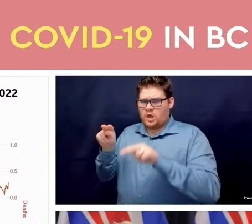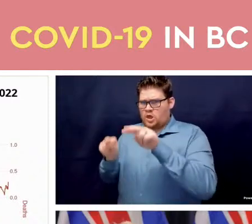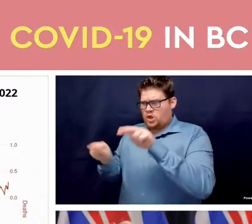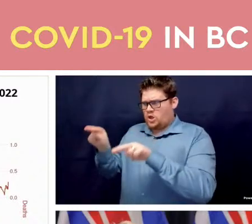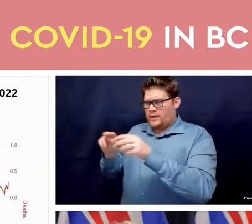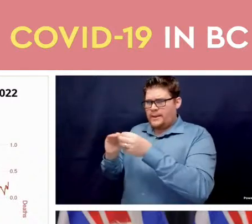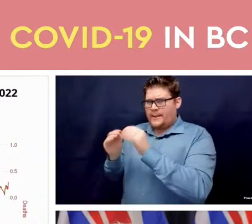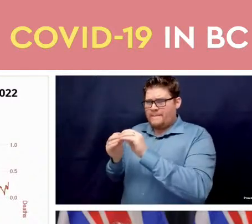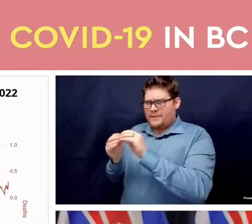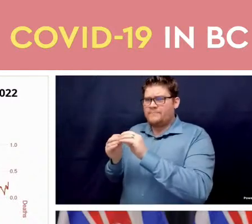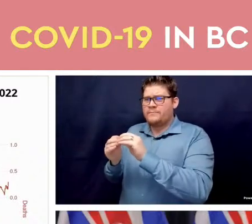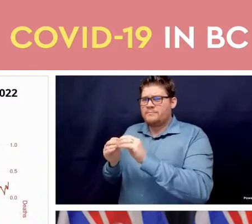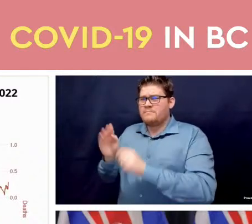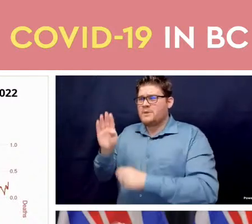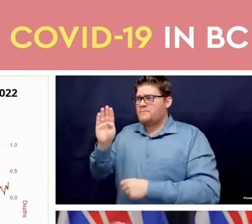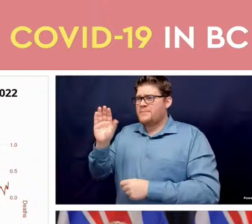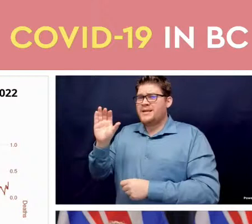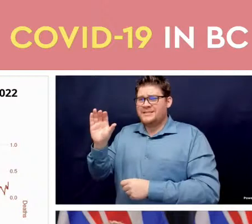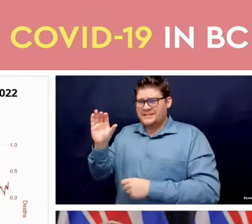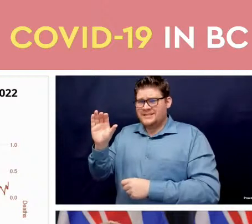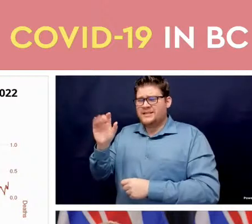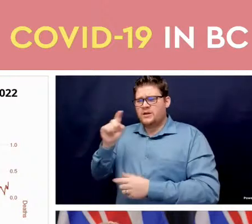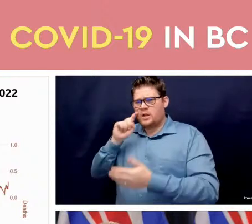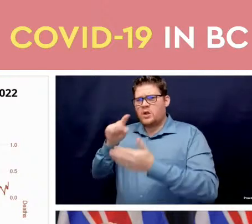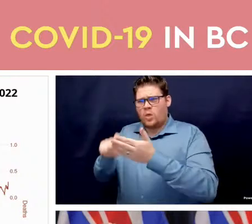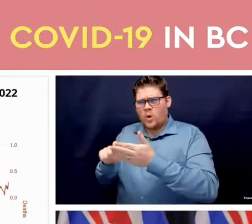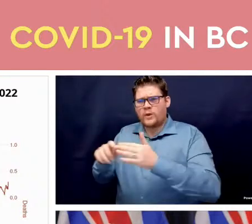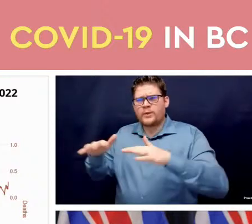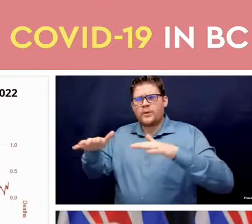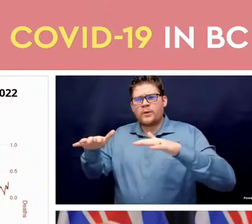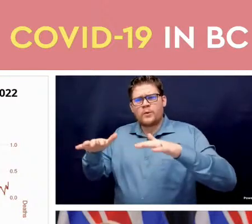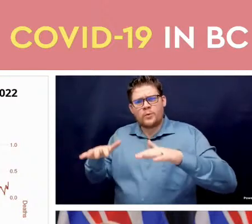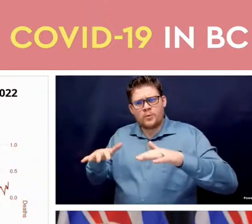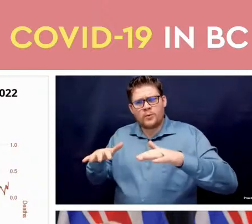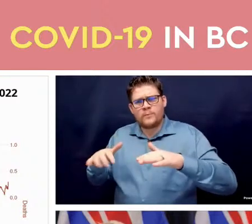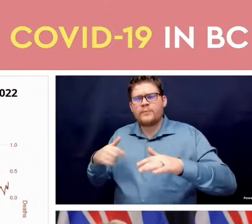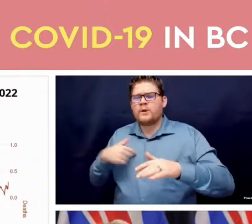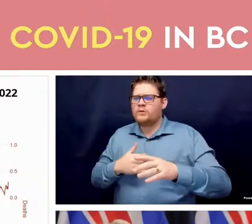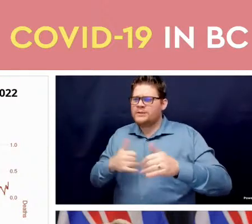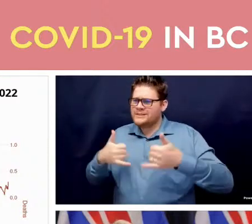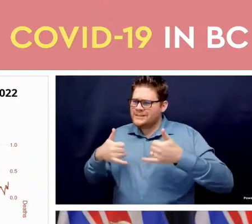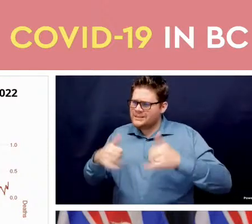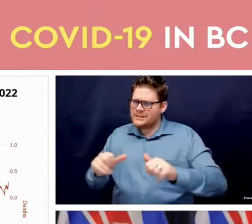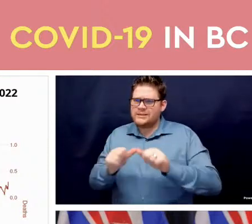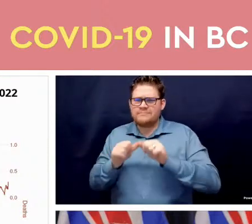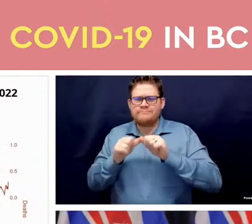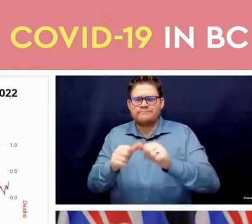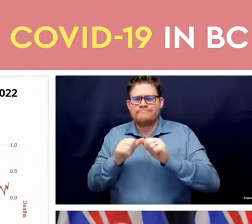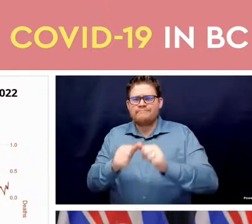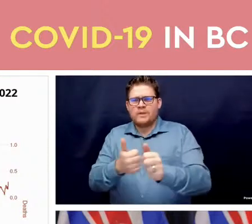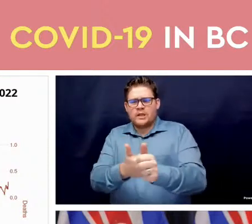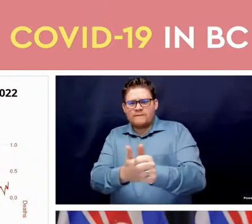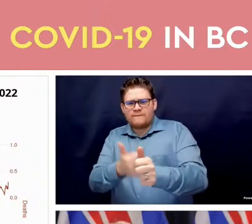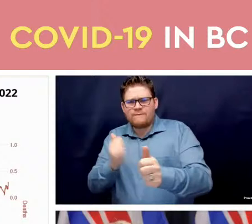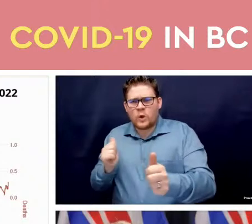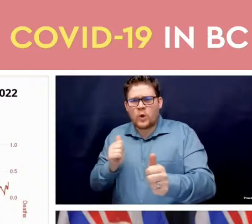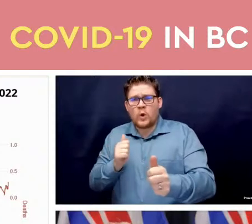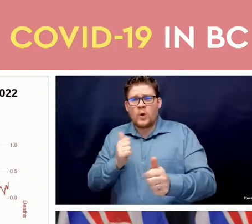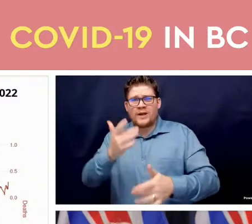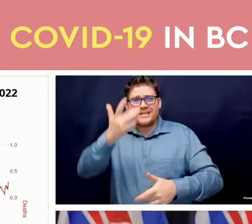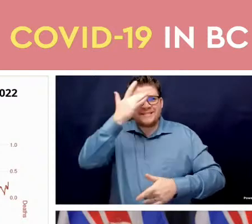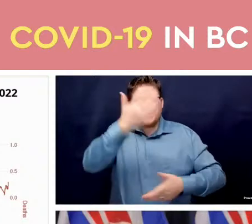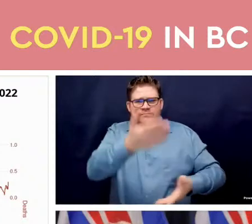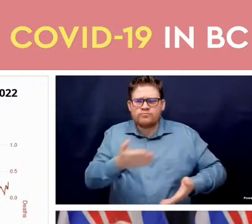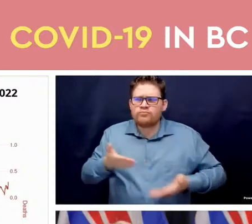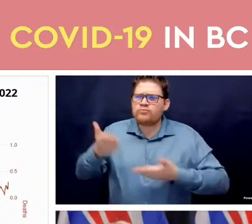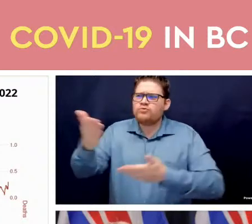things down and try and prevent hospitalizations. Also reflects who is in hospital, and I'm going to talk a little bit more